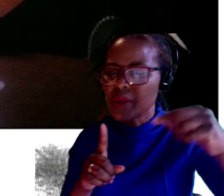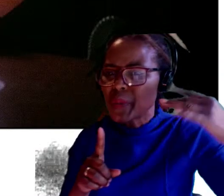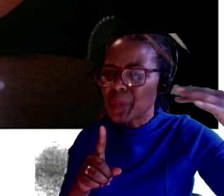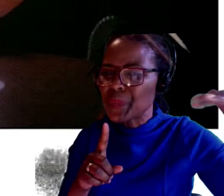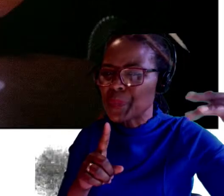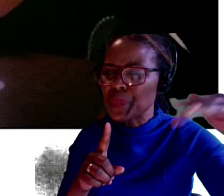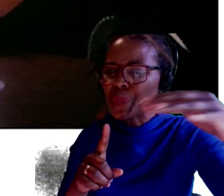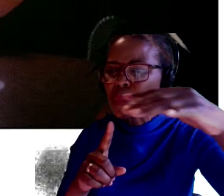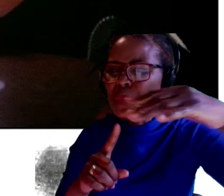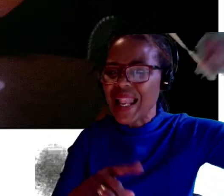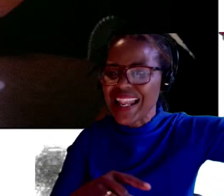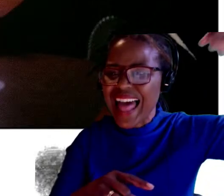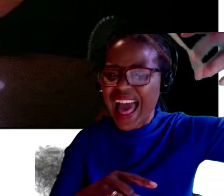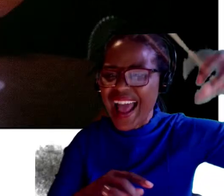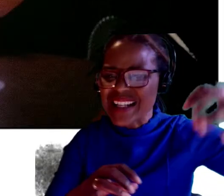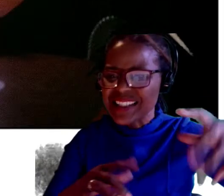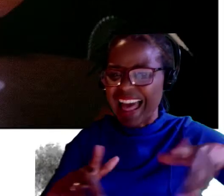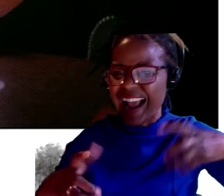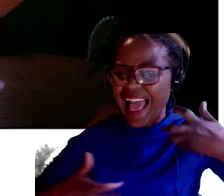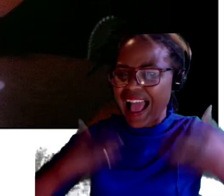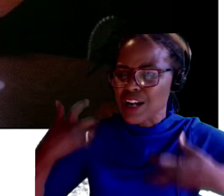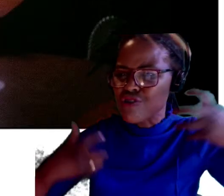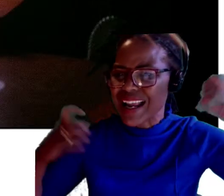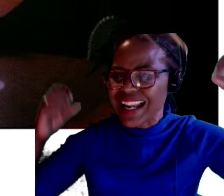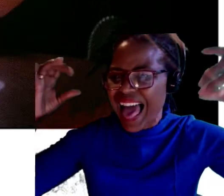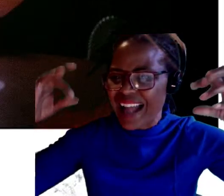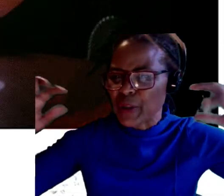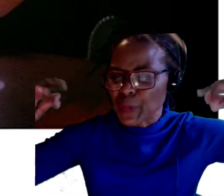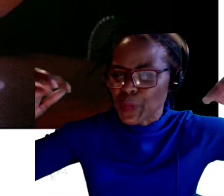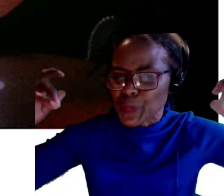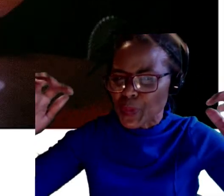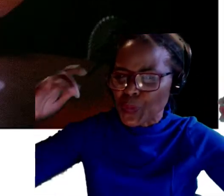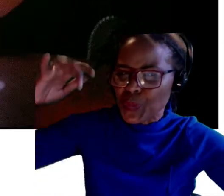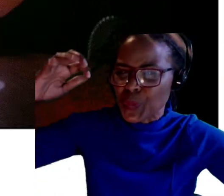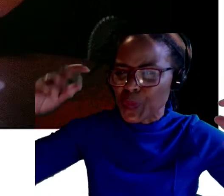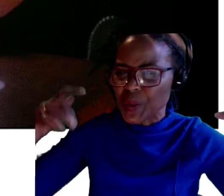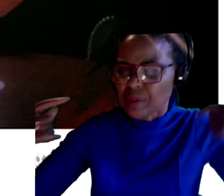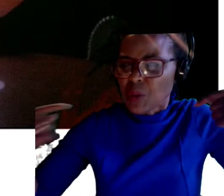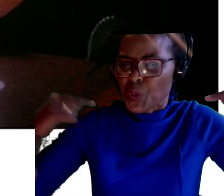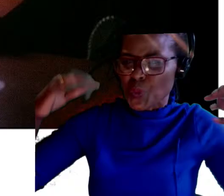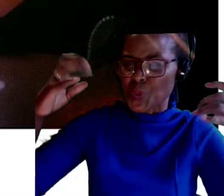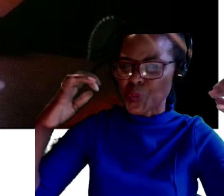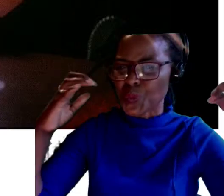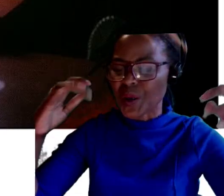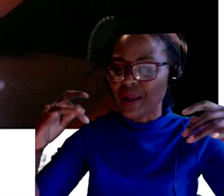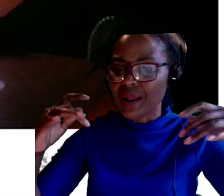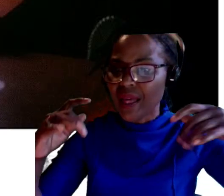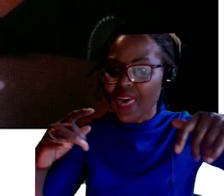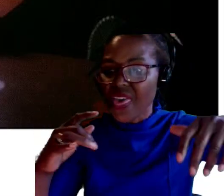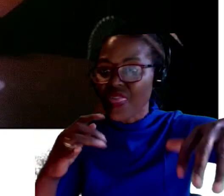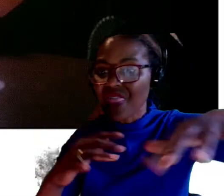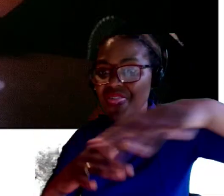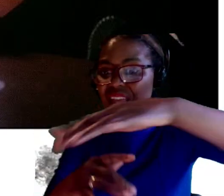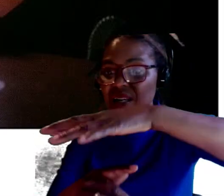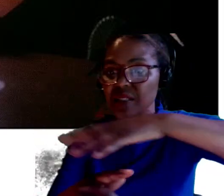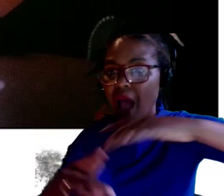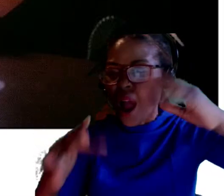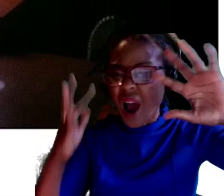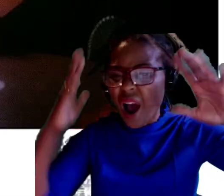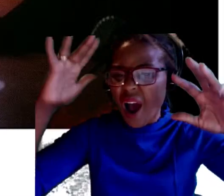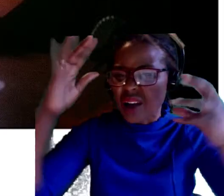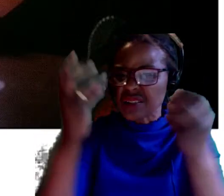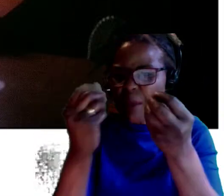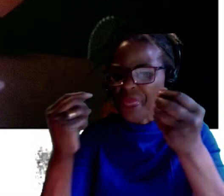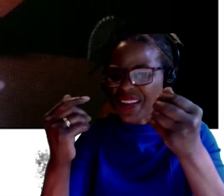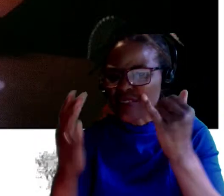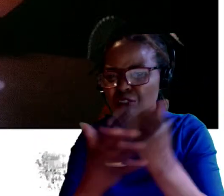lights protesting to give the subliminal impression even the theatre around the audience is going haywire somehow.